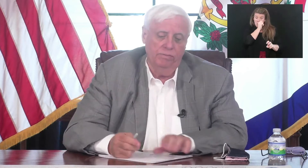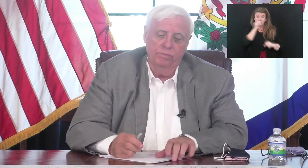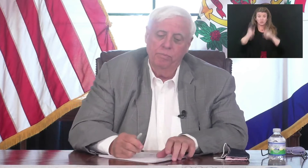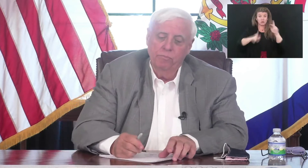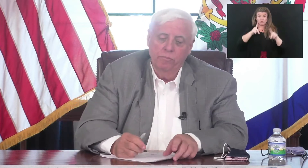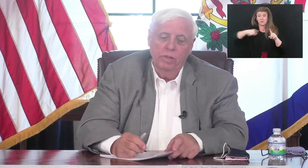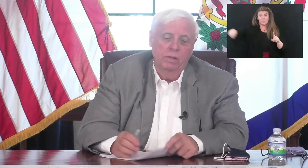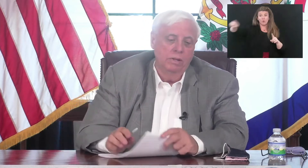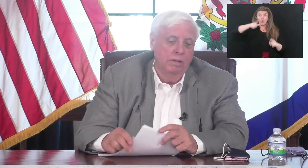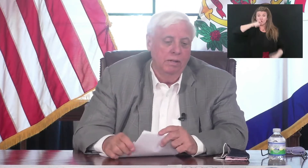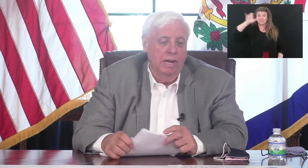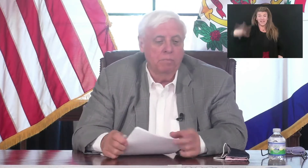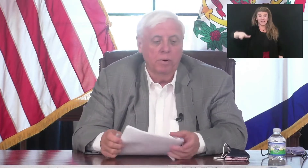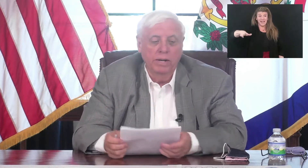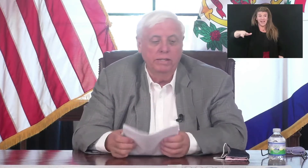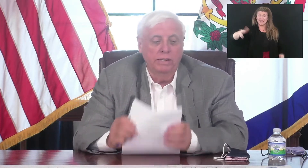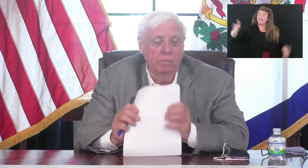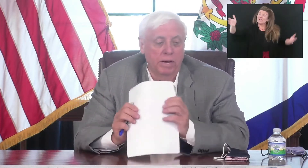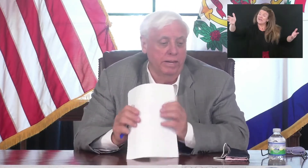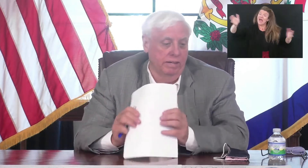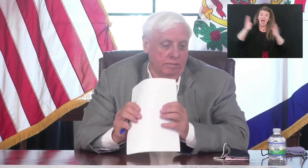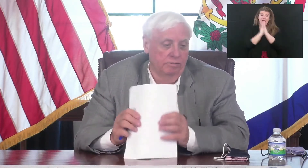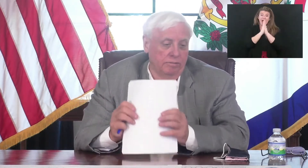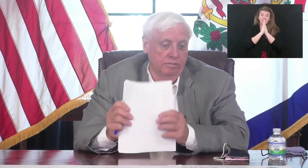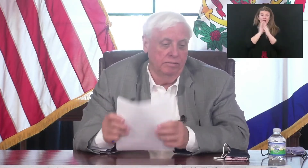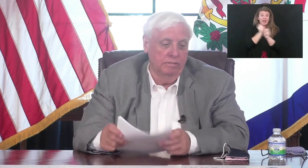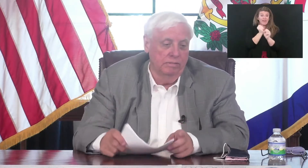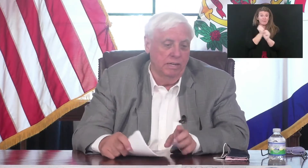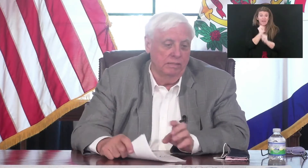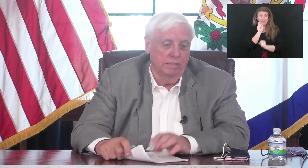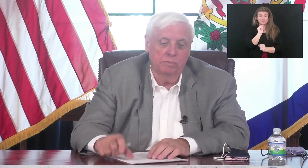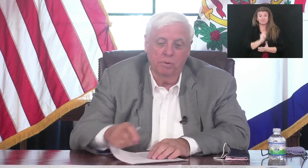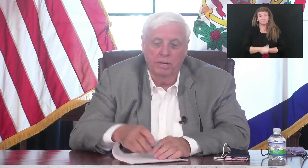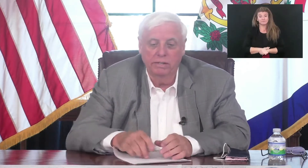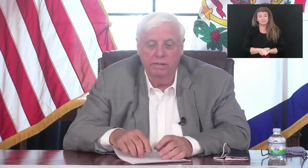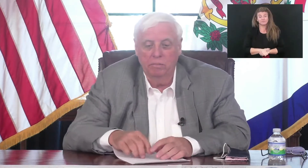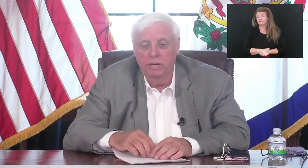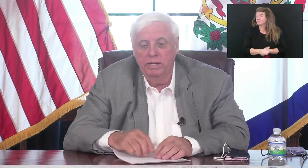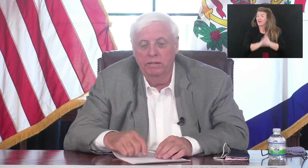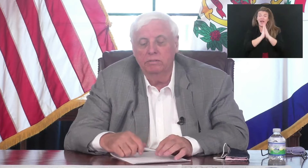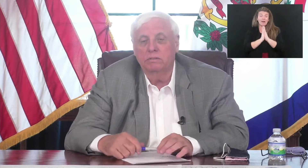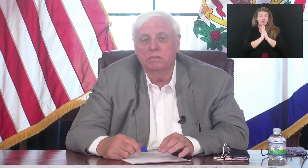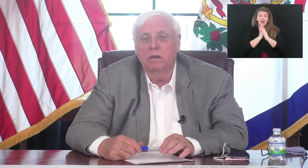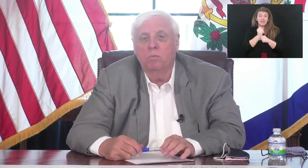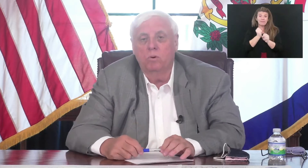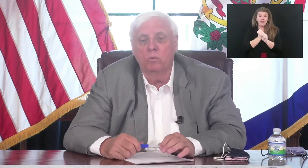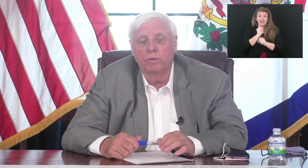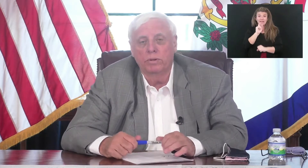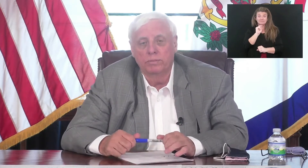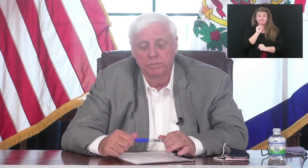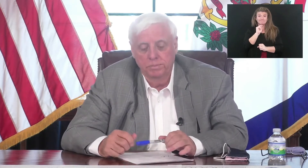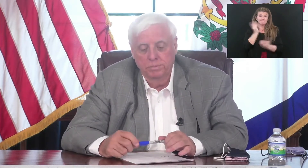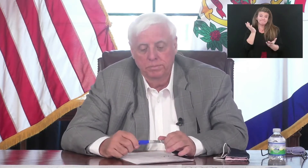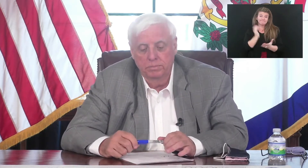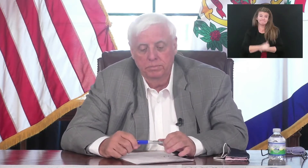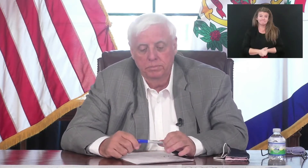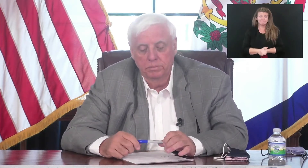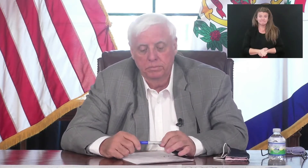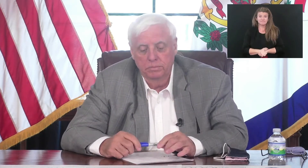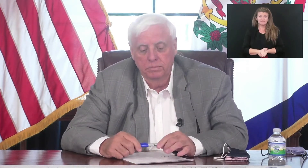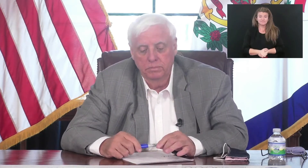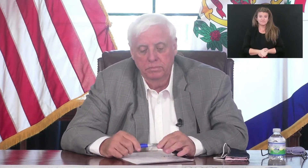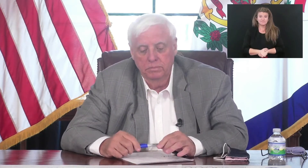stuff, I pray that they'll make it. I just pray that they'll make it. Some won't.